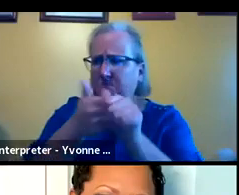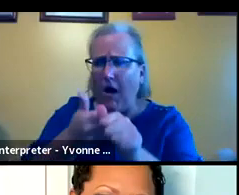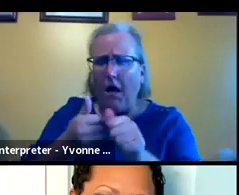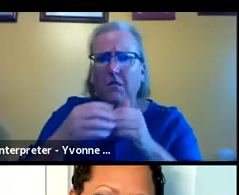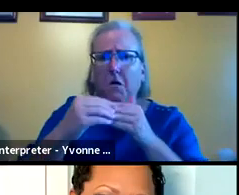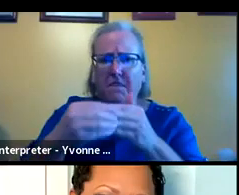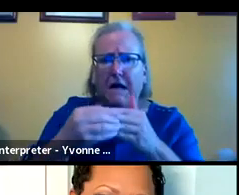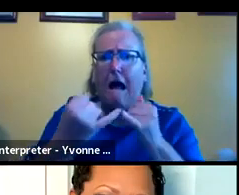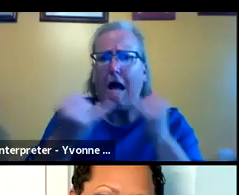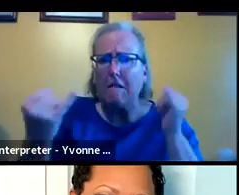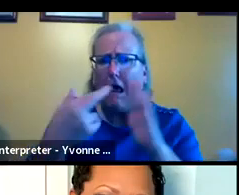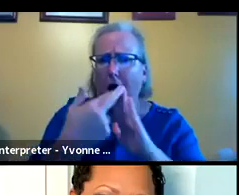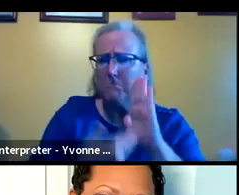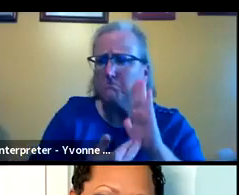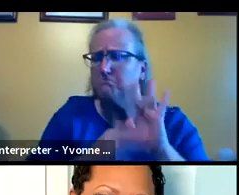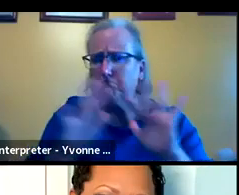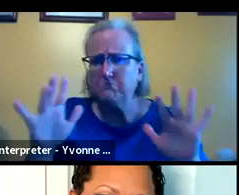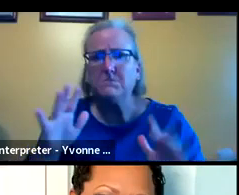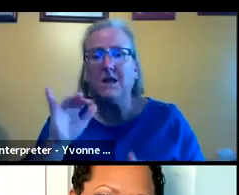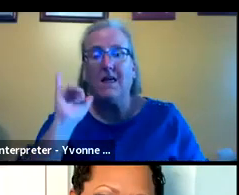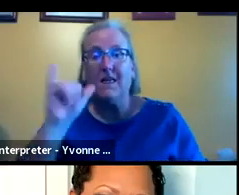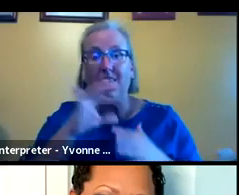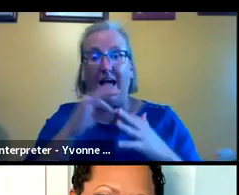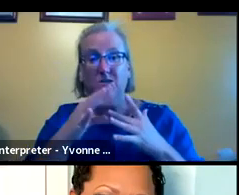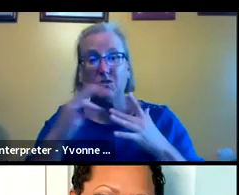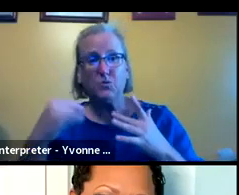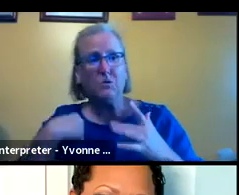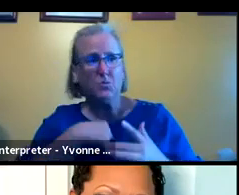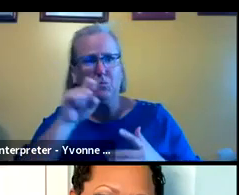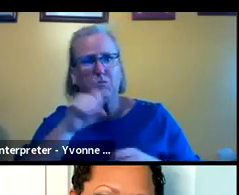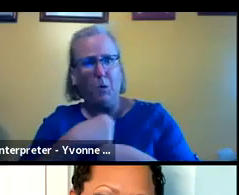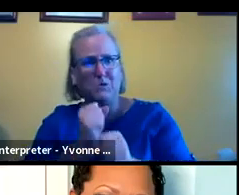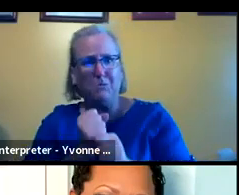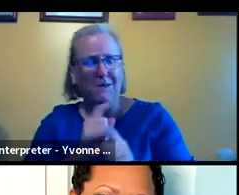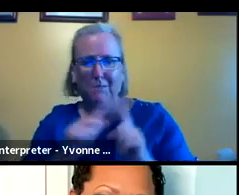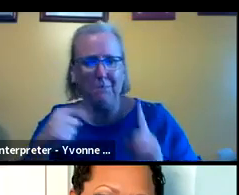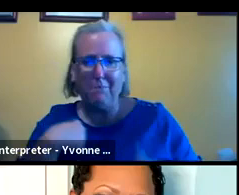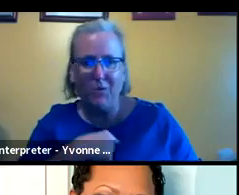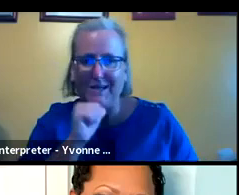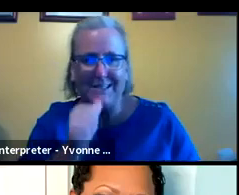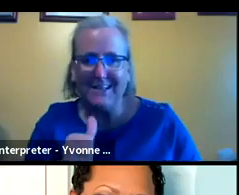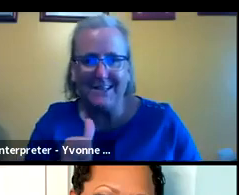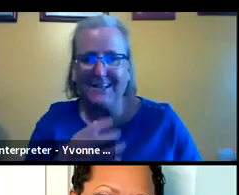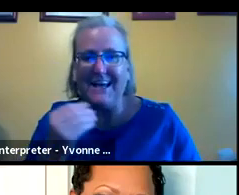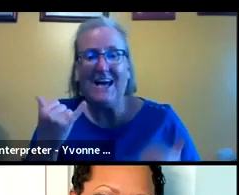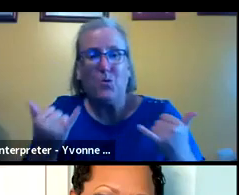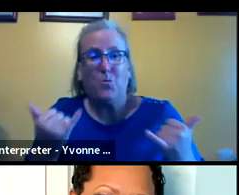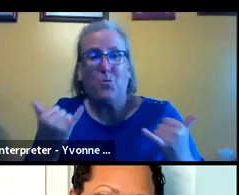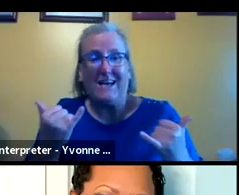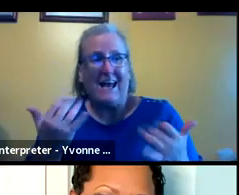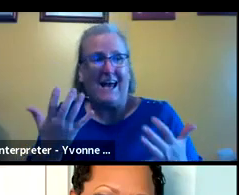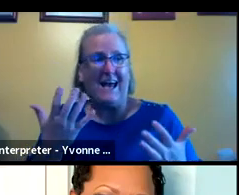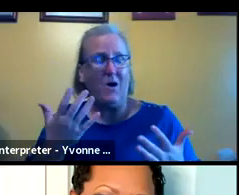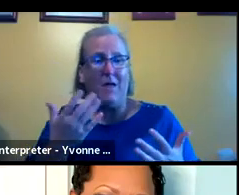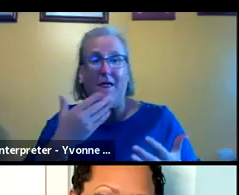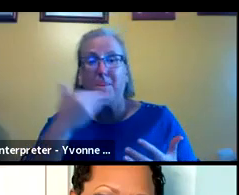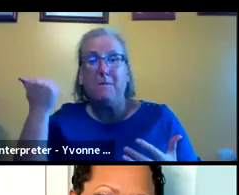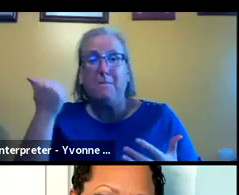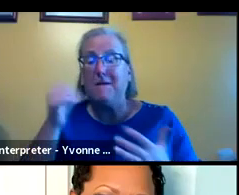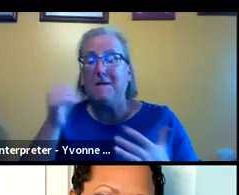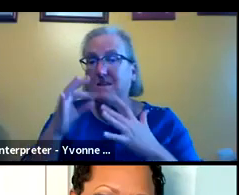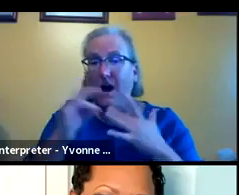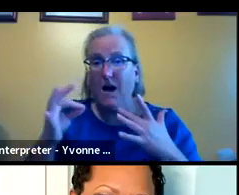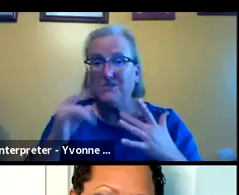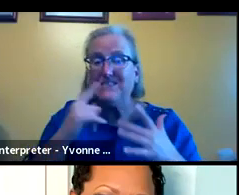had a choice to make. That choice was not made. And the only viable option at this point is to open remotely until the district has a